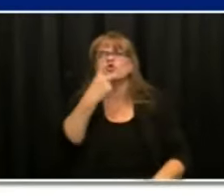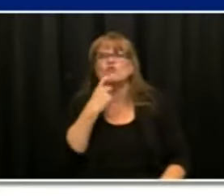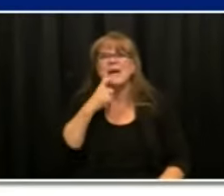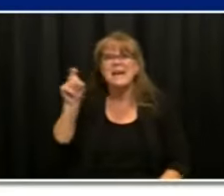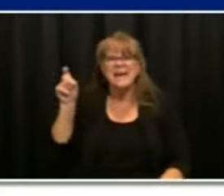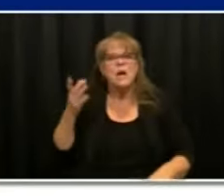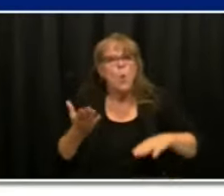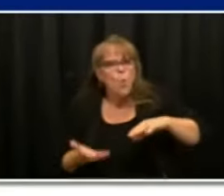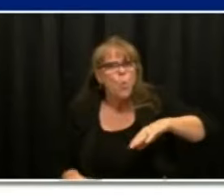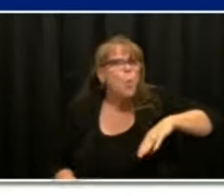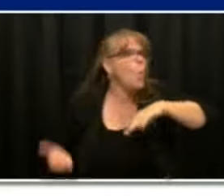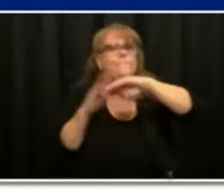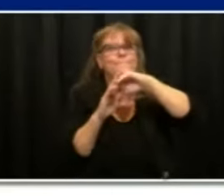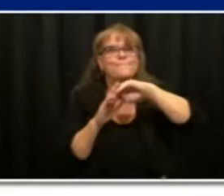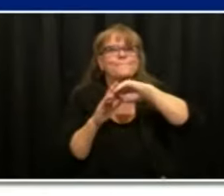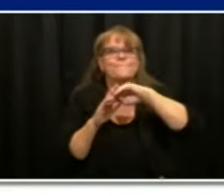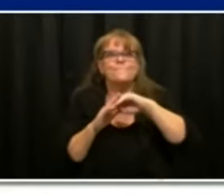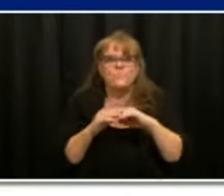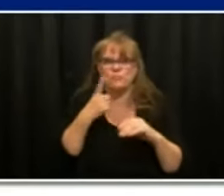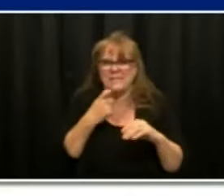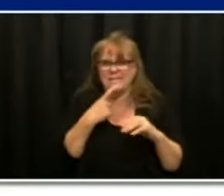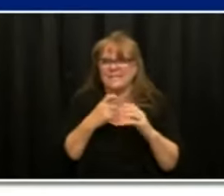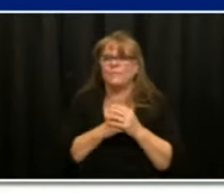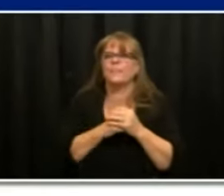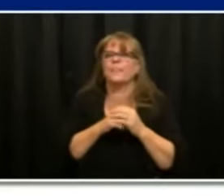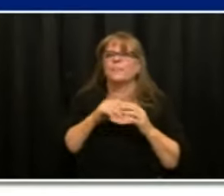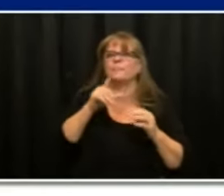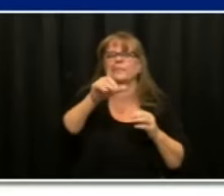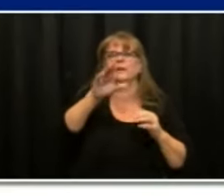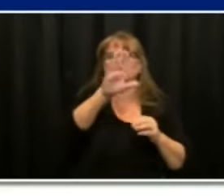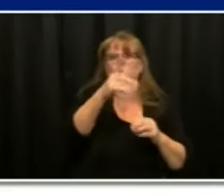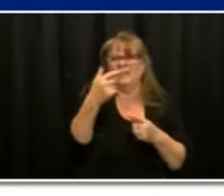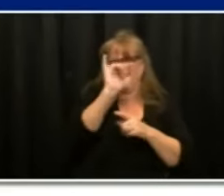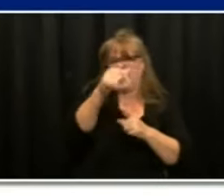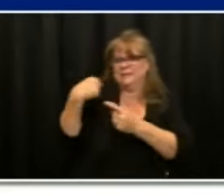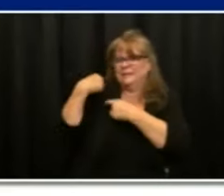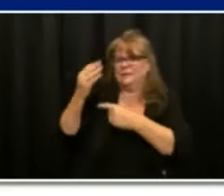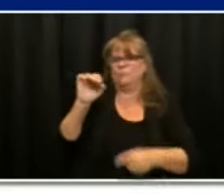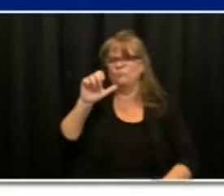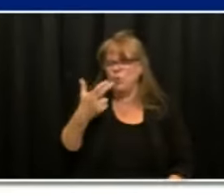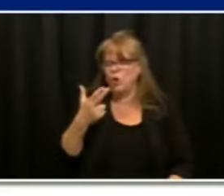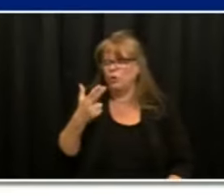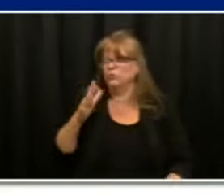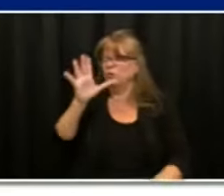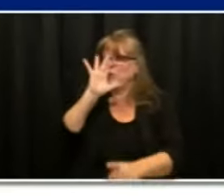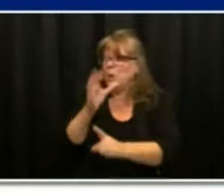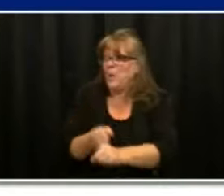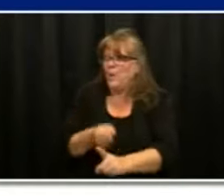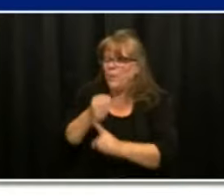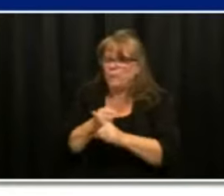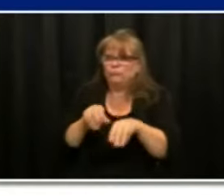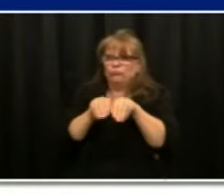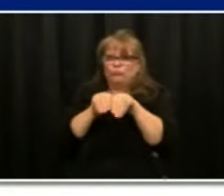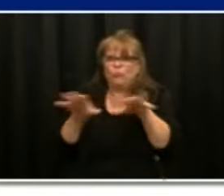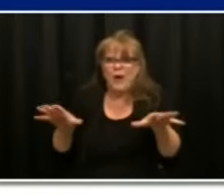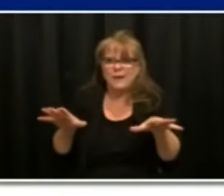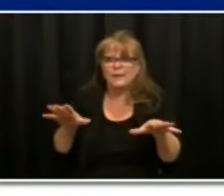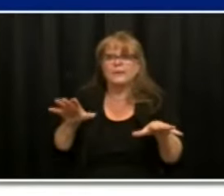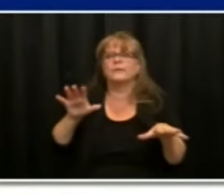March, when there was widespread community transmission, state policies were used to successfully suppress the virus. Next